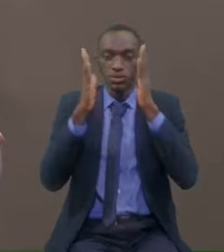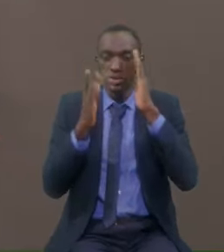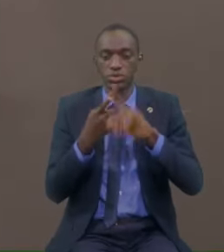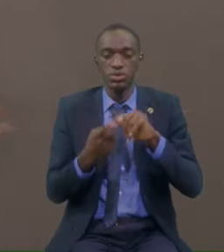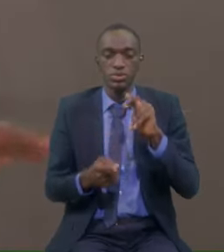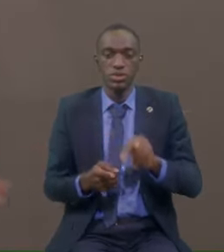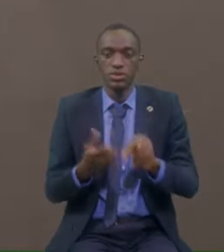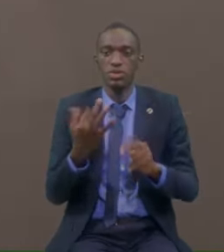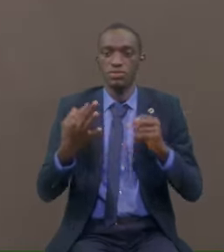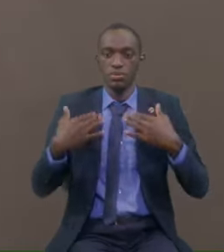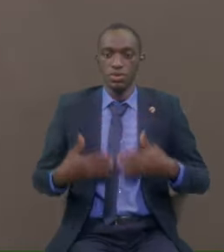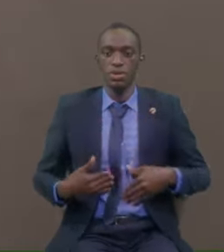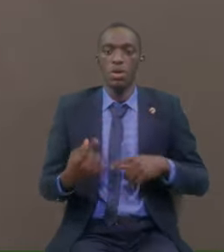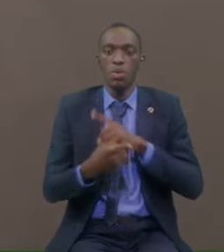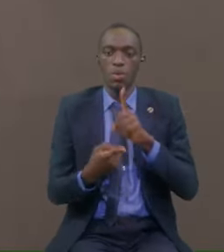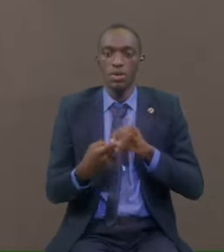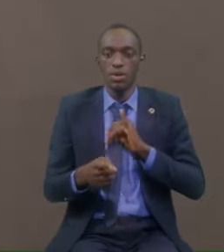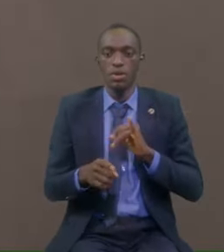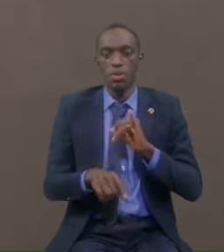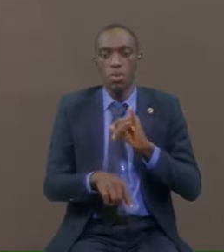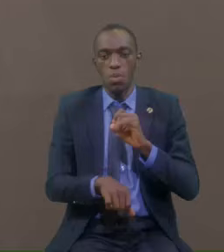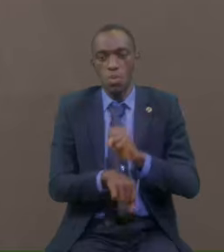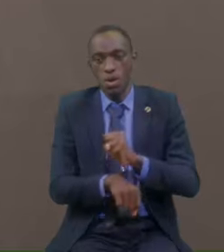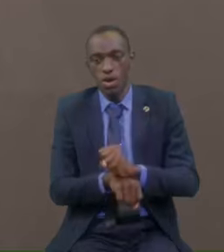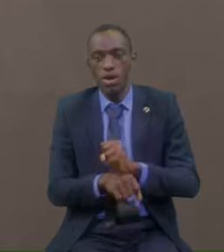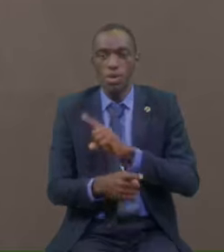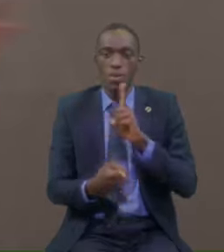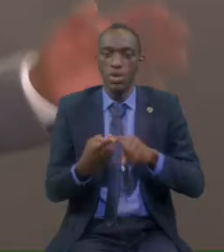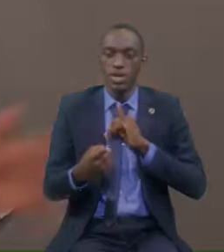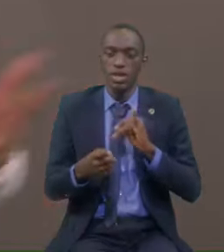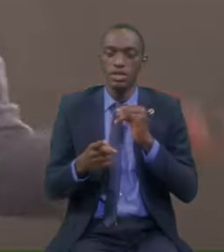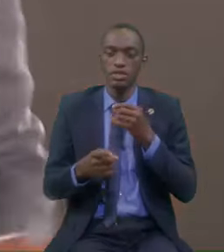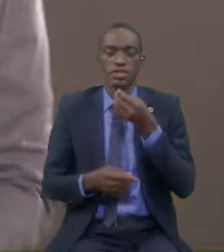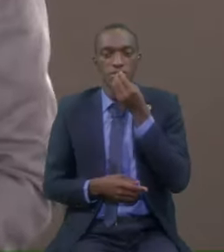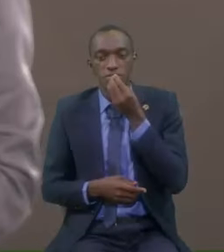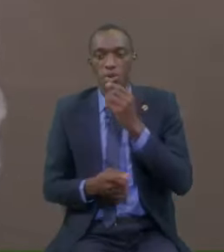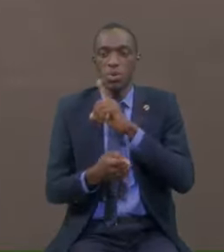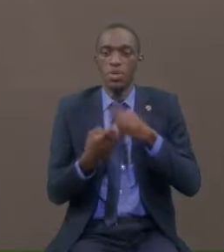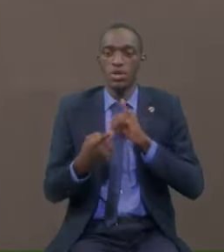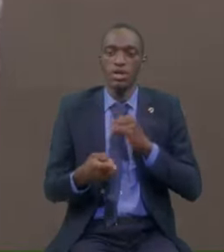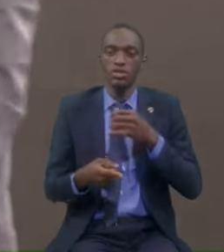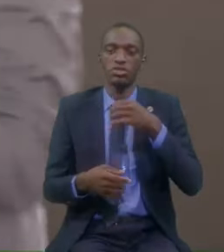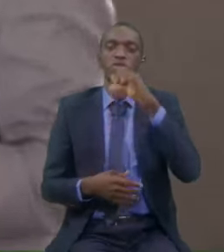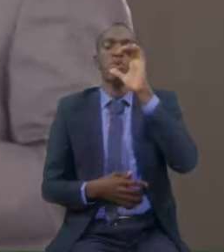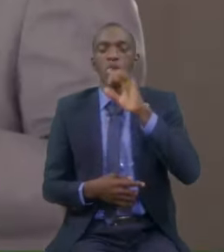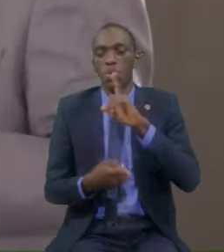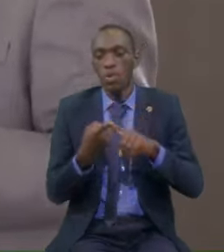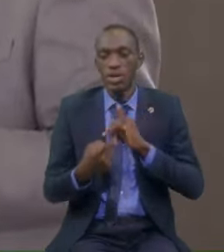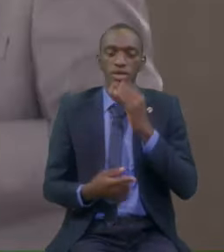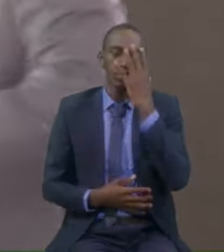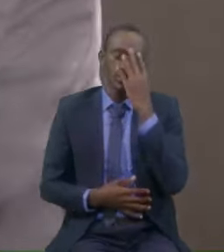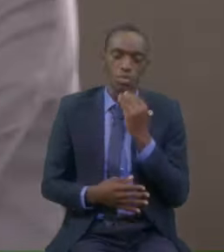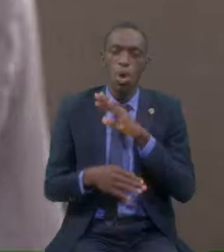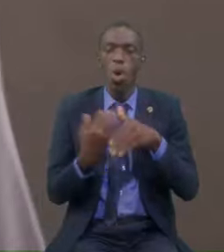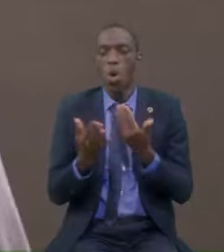work, when I eat, when I drink, when I sleep, all those activities, when I run here and